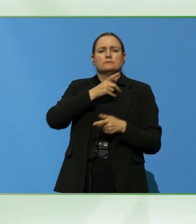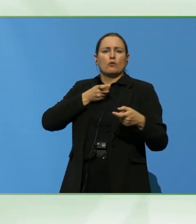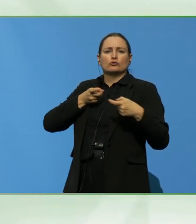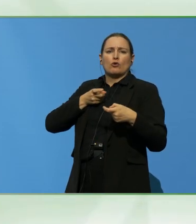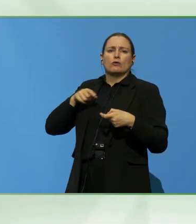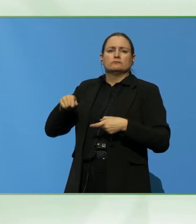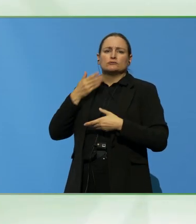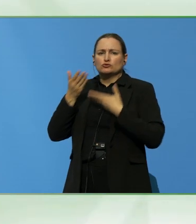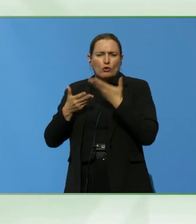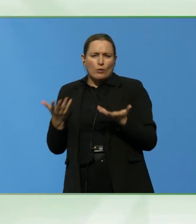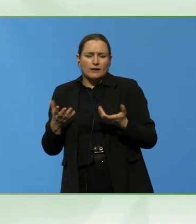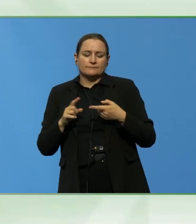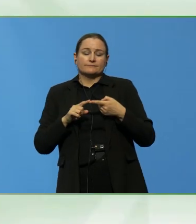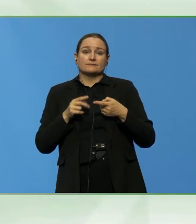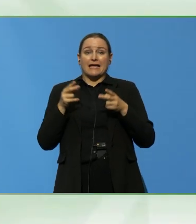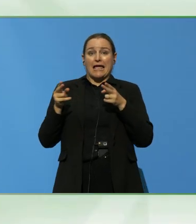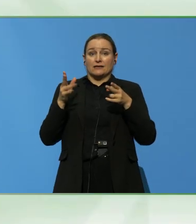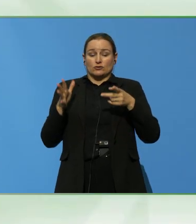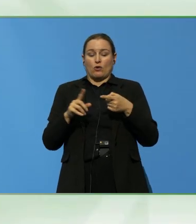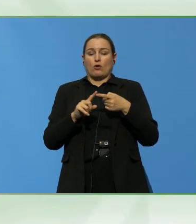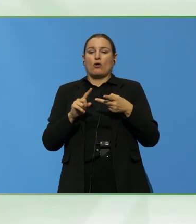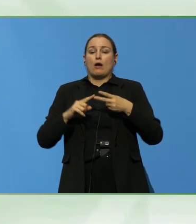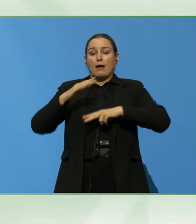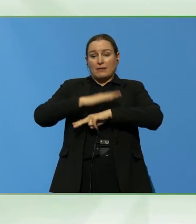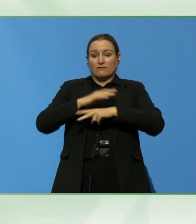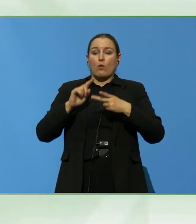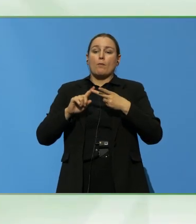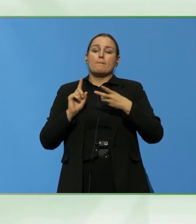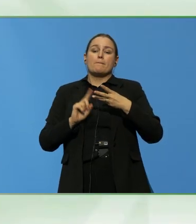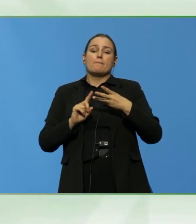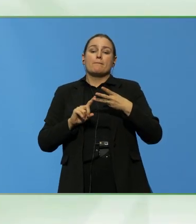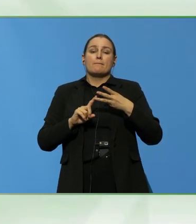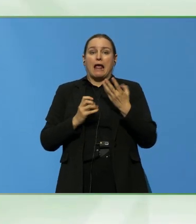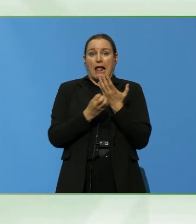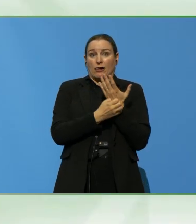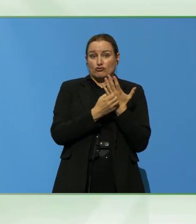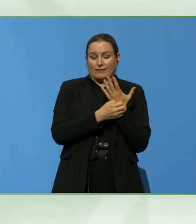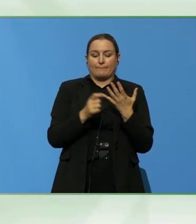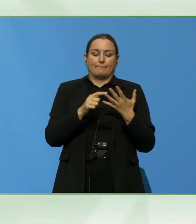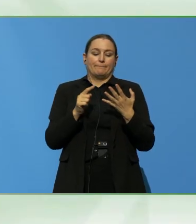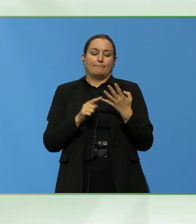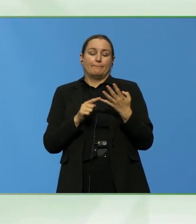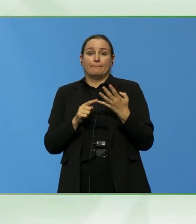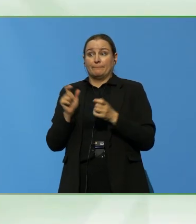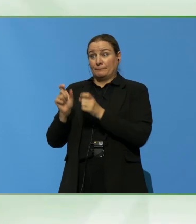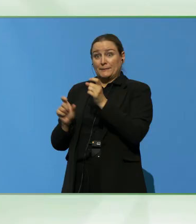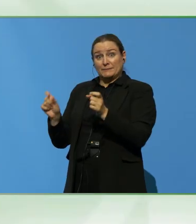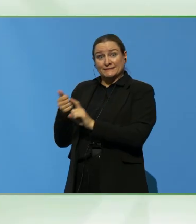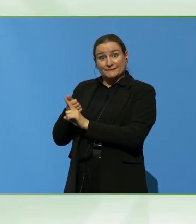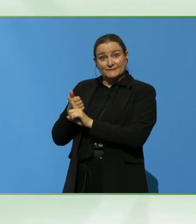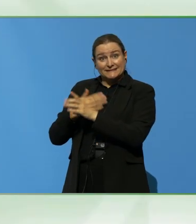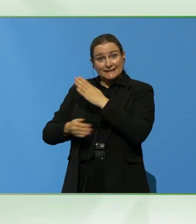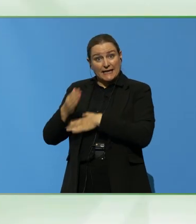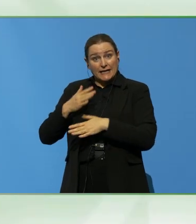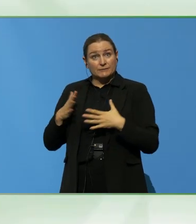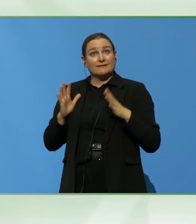Editors, 1. Platforms, 2. Algorithms, 3. Persons with lived experience, 4, or completely different factor I did